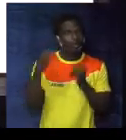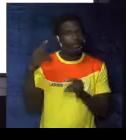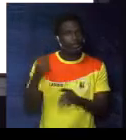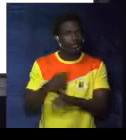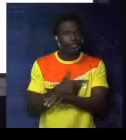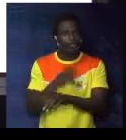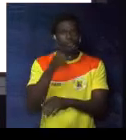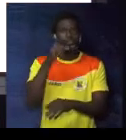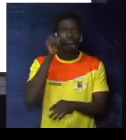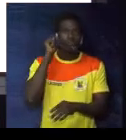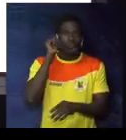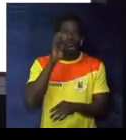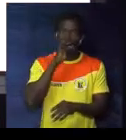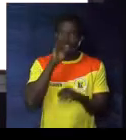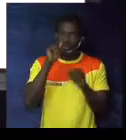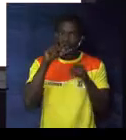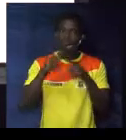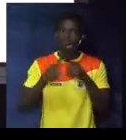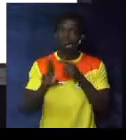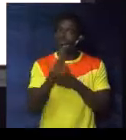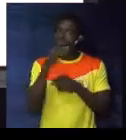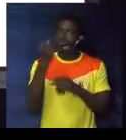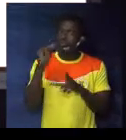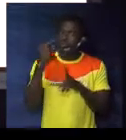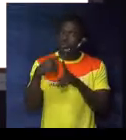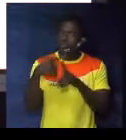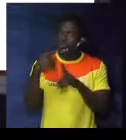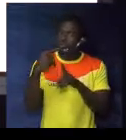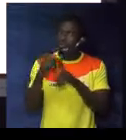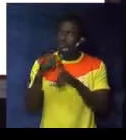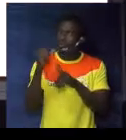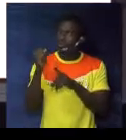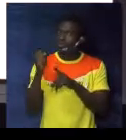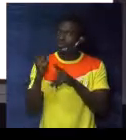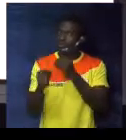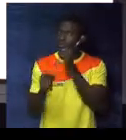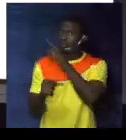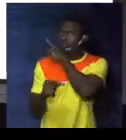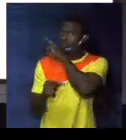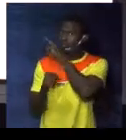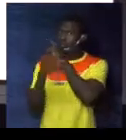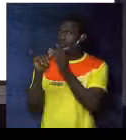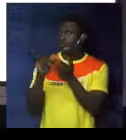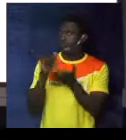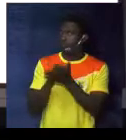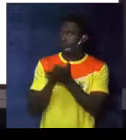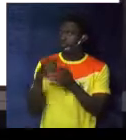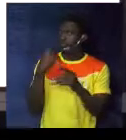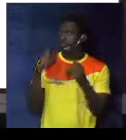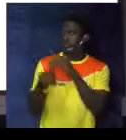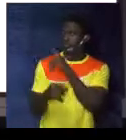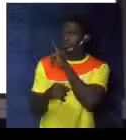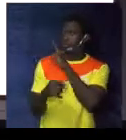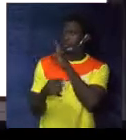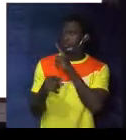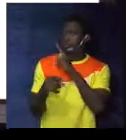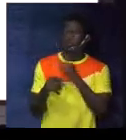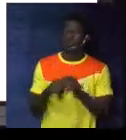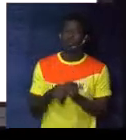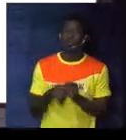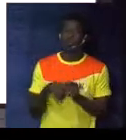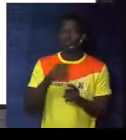of the lesson, you should be able to use the words, these words, that, who,